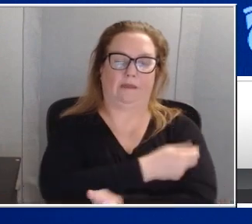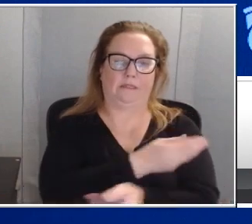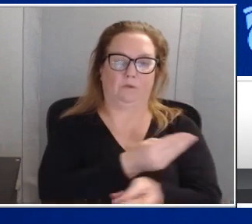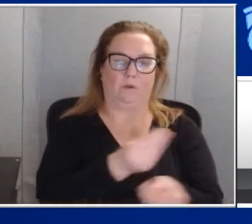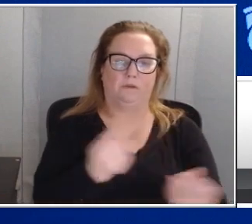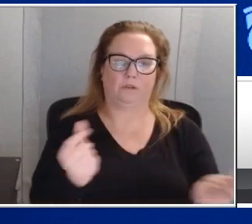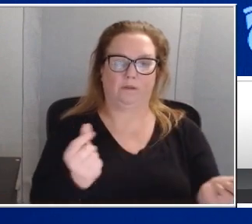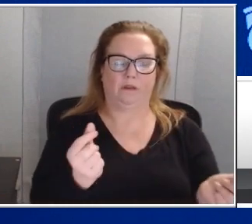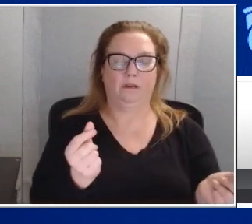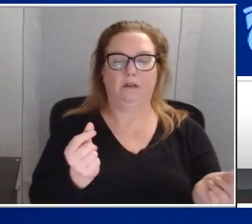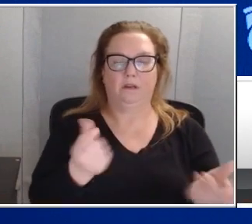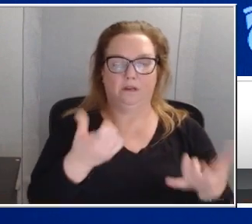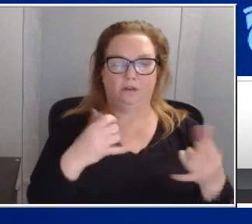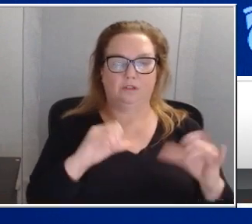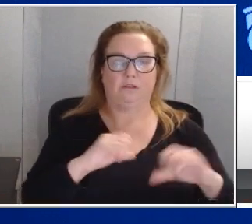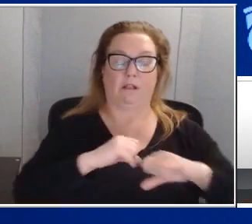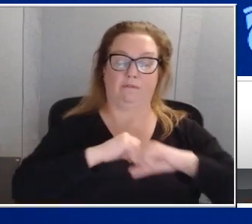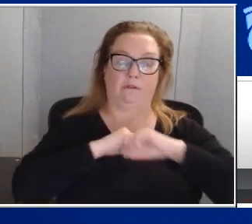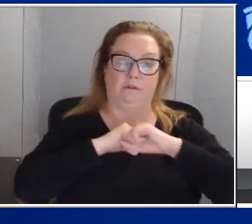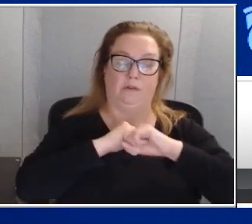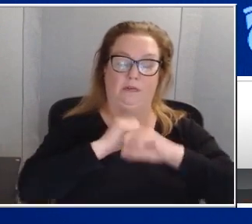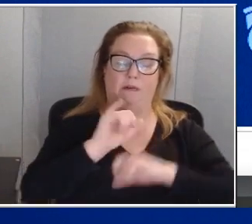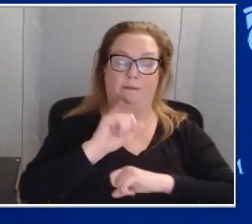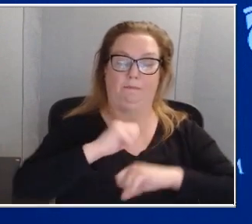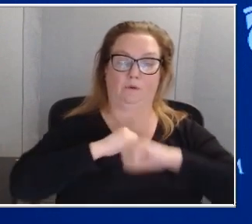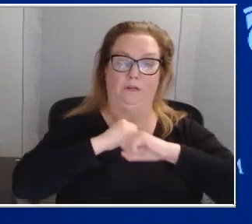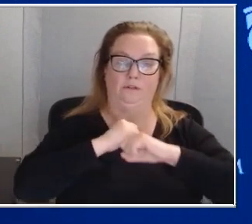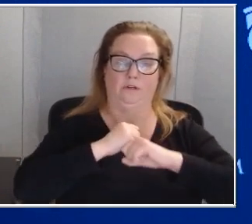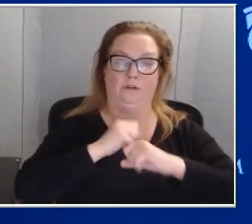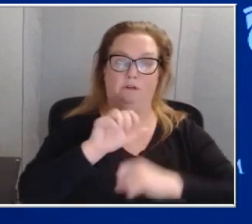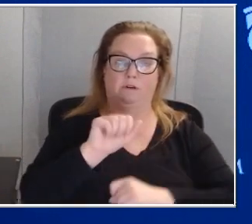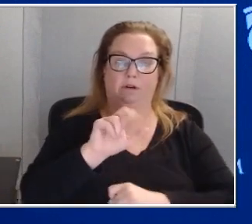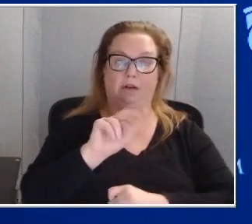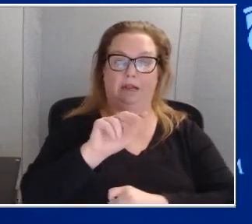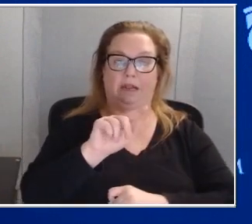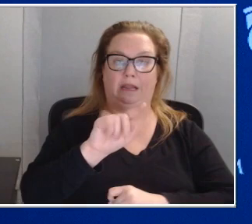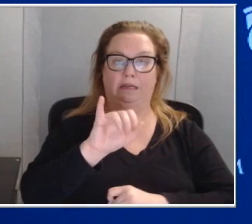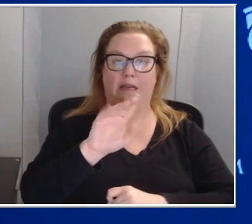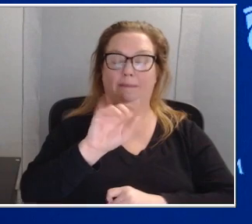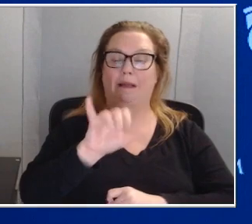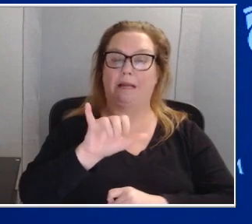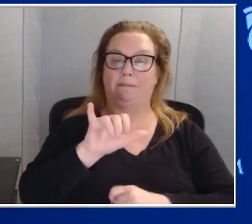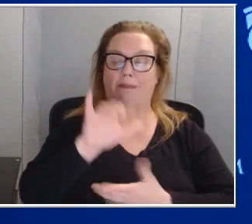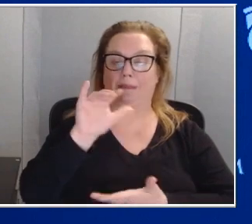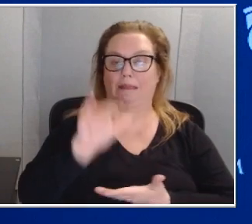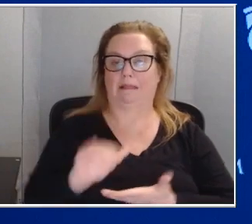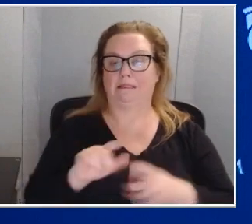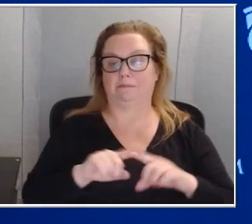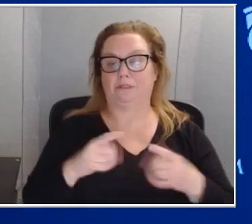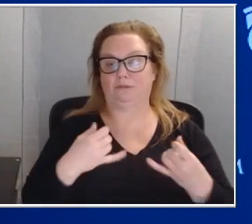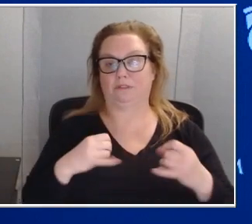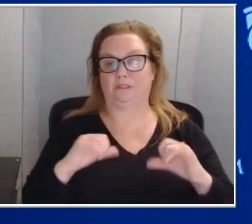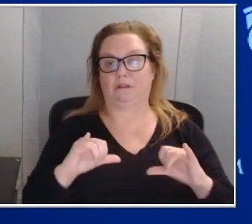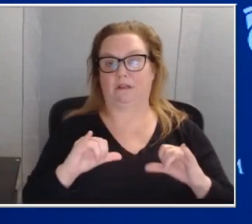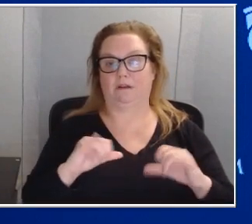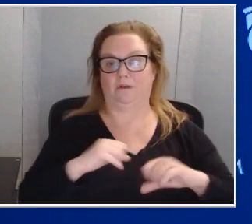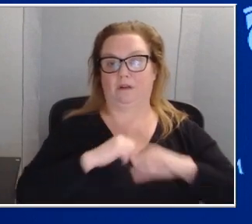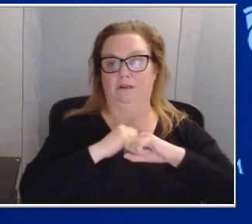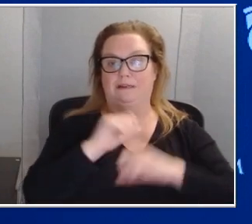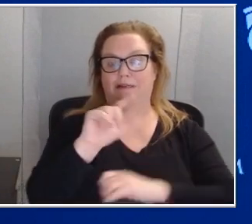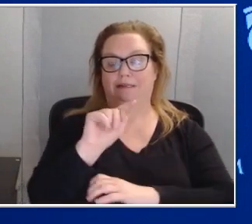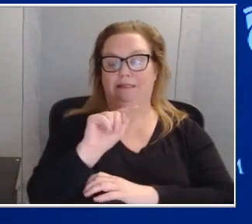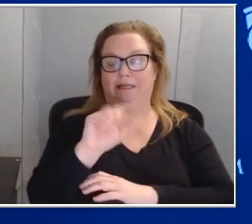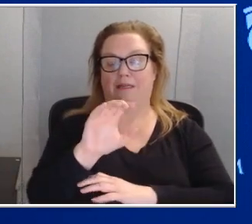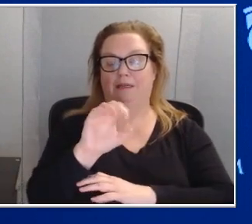know that you're going to still have good durable immunity. Your antibody titers may be less, but you're still going to have a very good T-cell